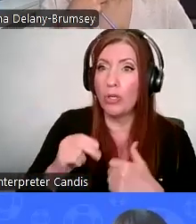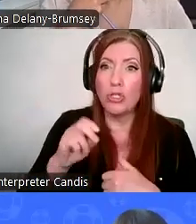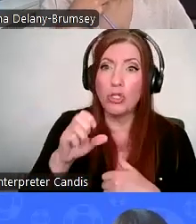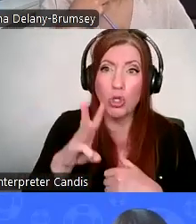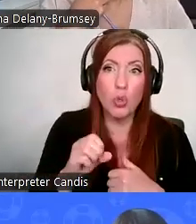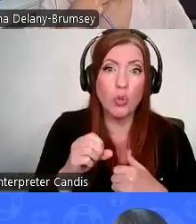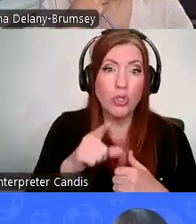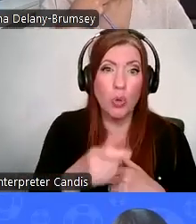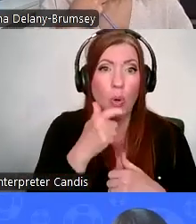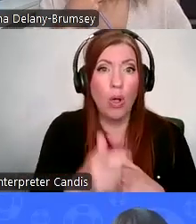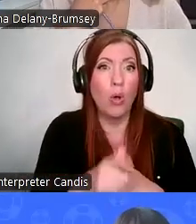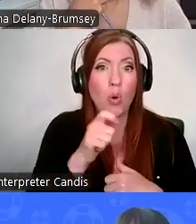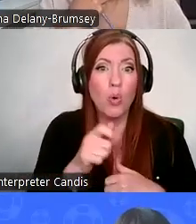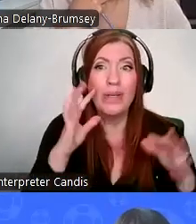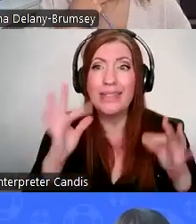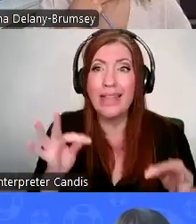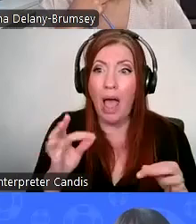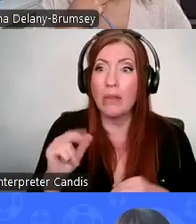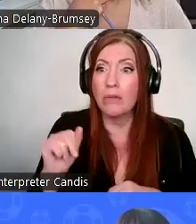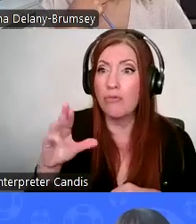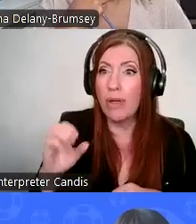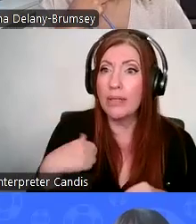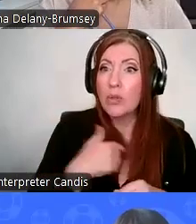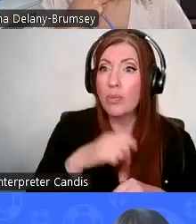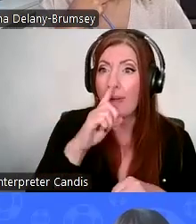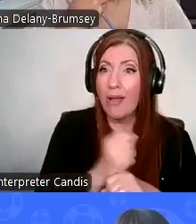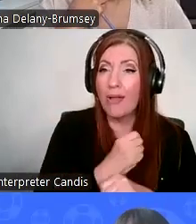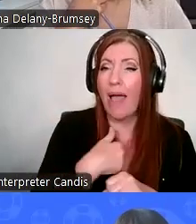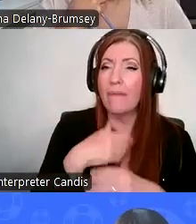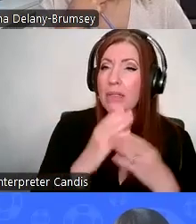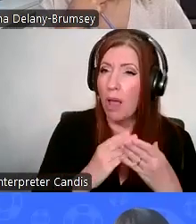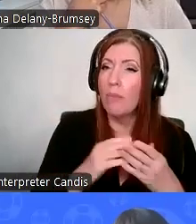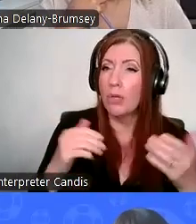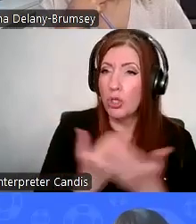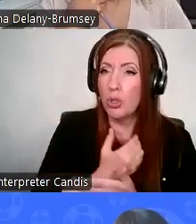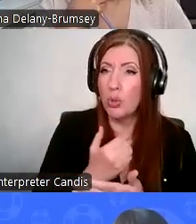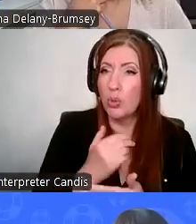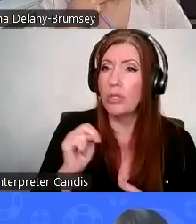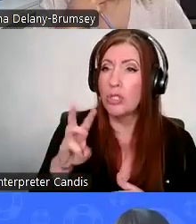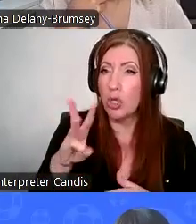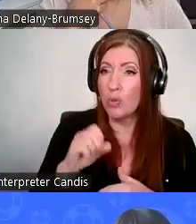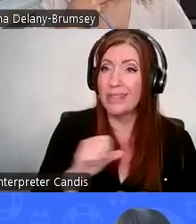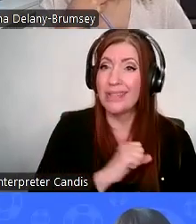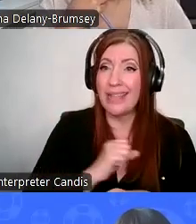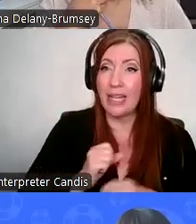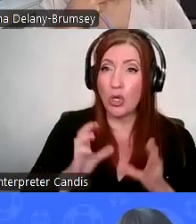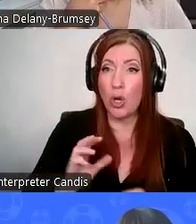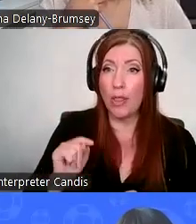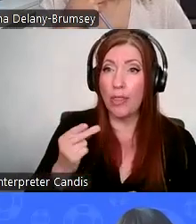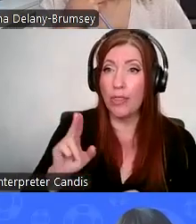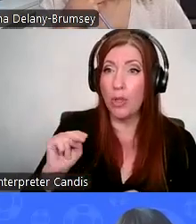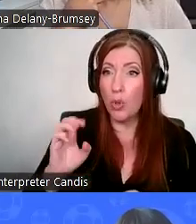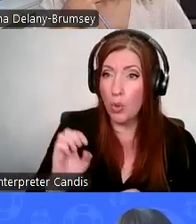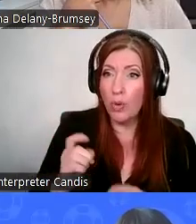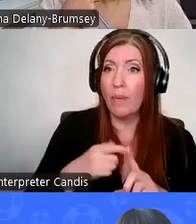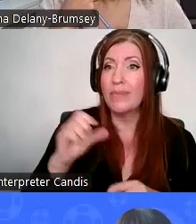on who has called the races. We actually have some breaking news that Senator Thune of South Dakota has been named